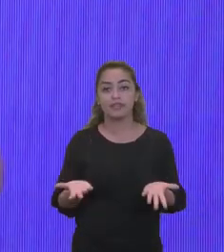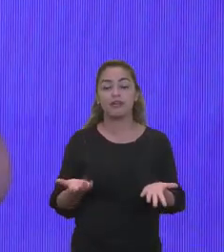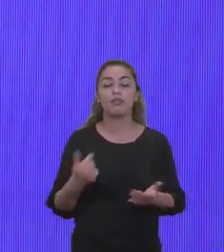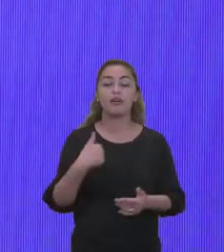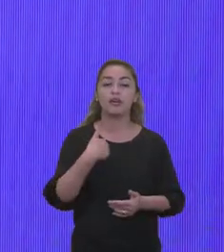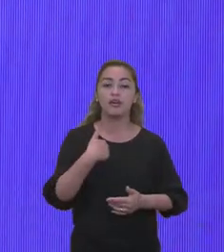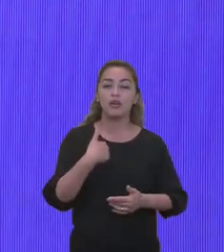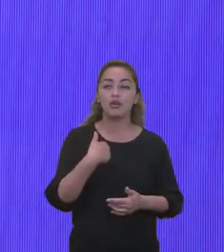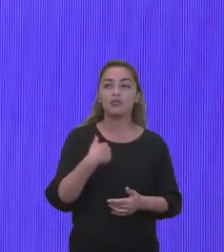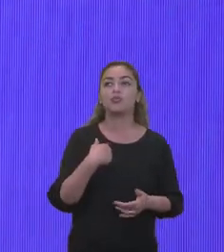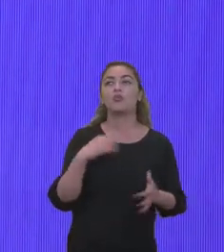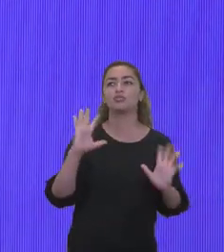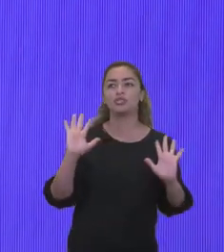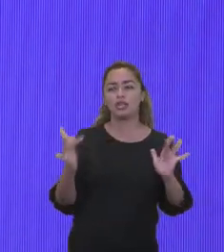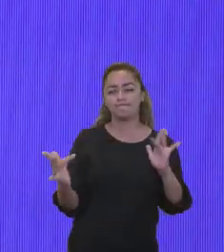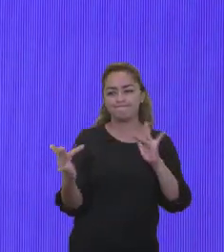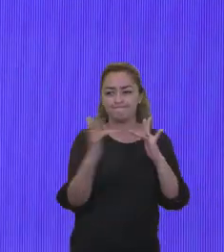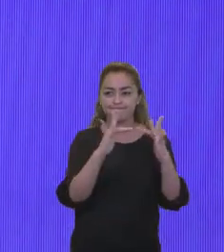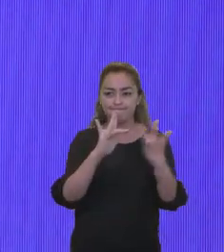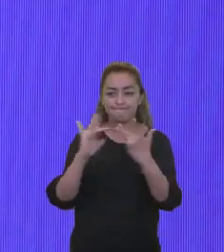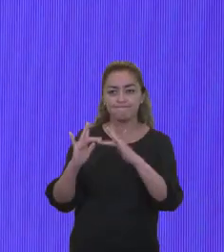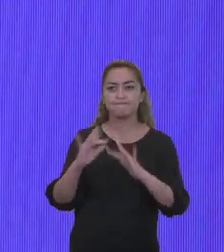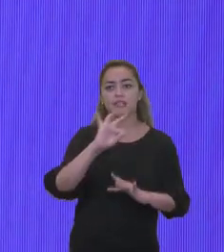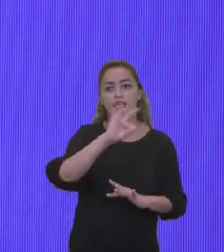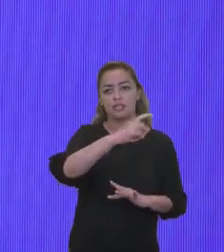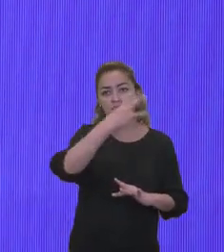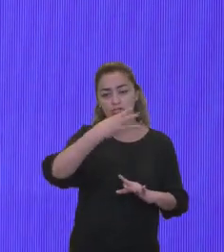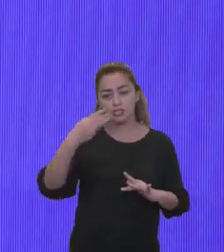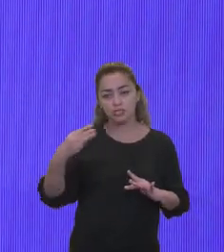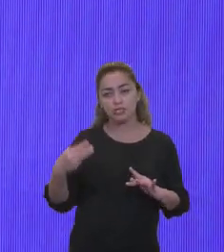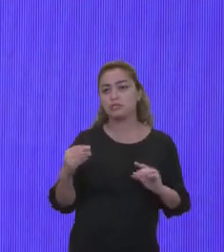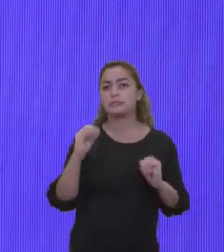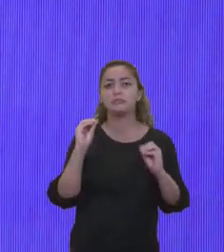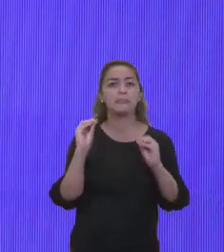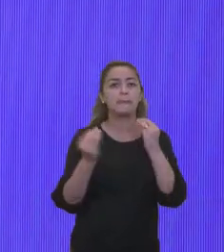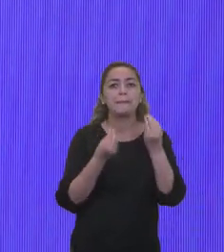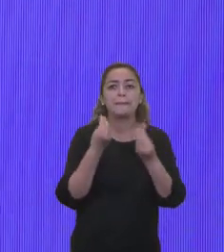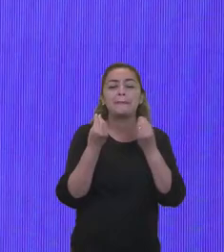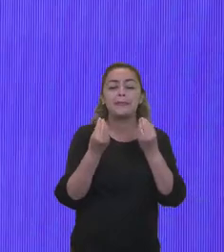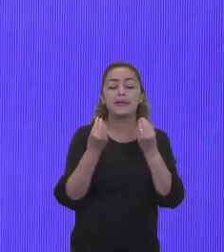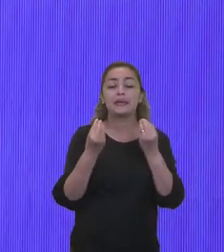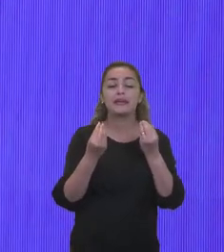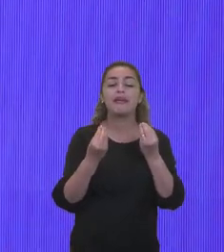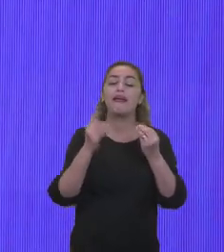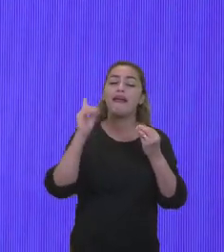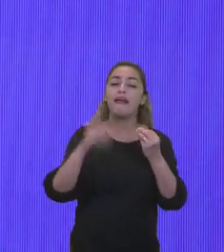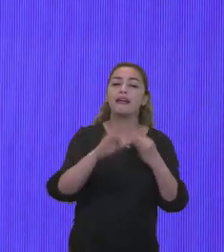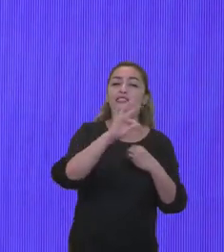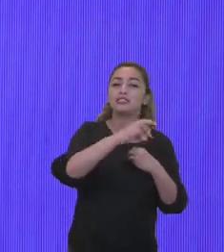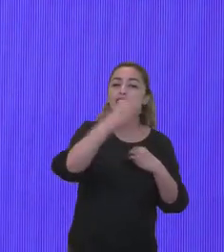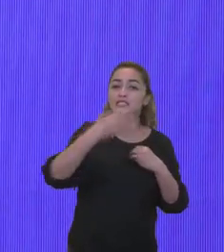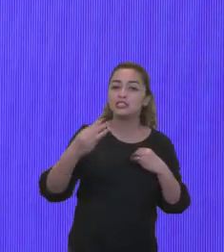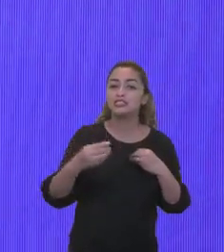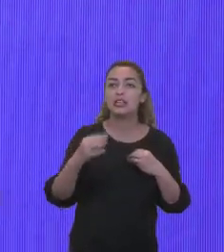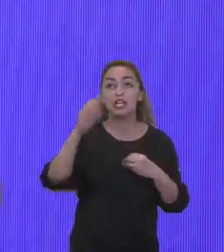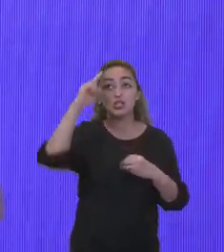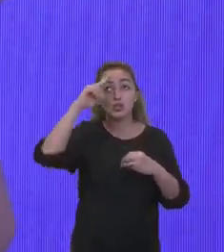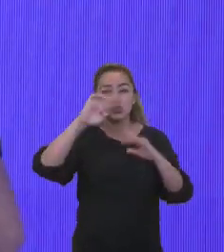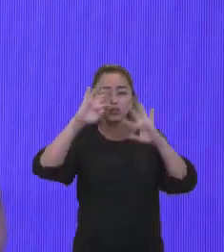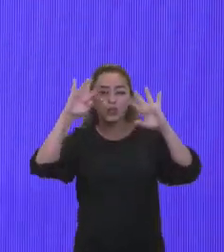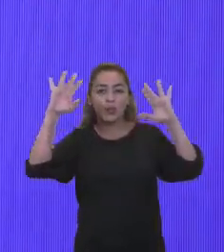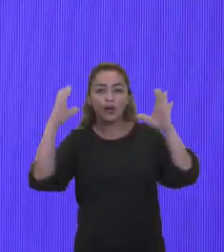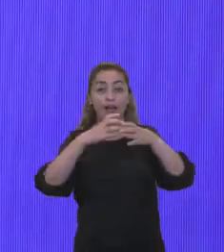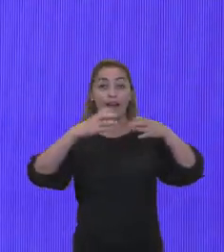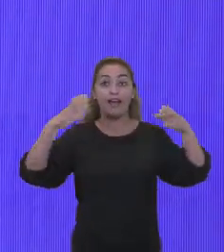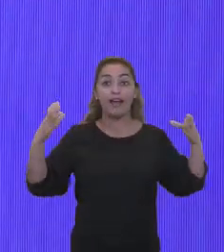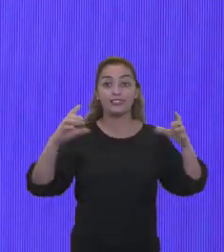So I'm connecting with Tim to get inspiration from you of a large company that dreams